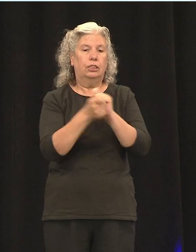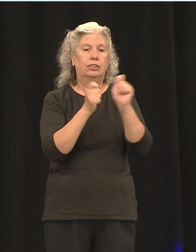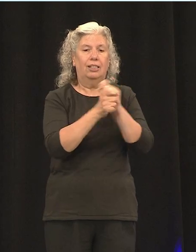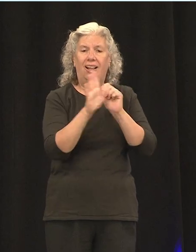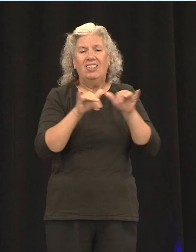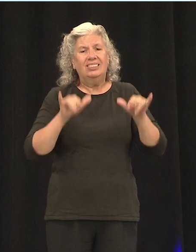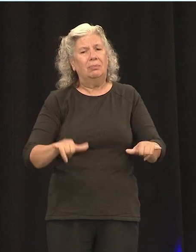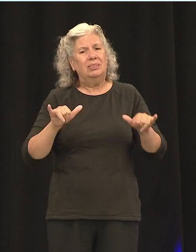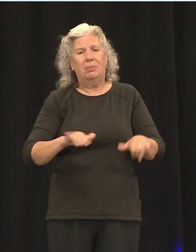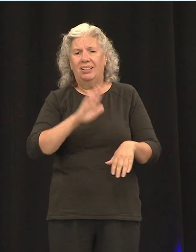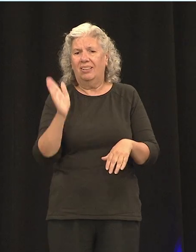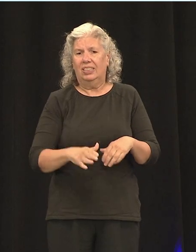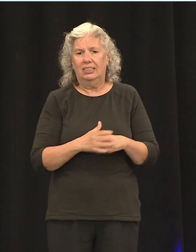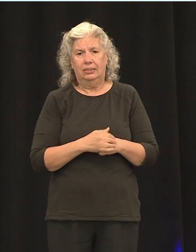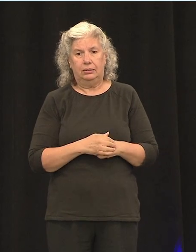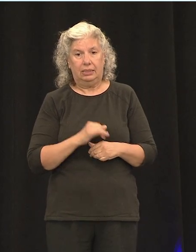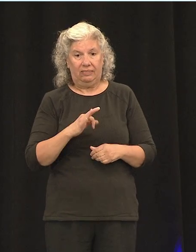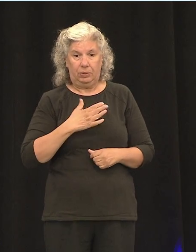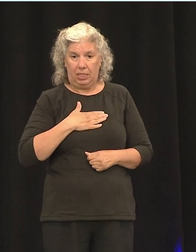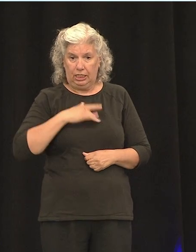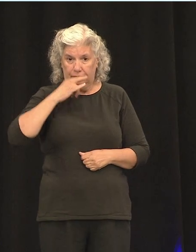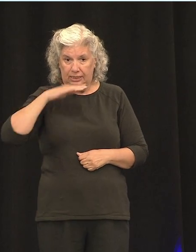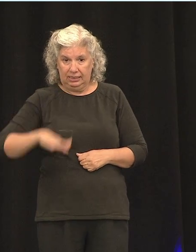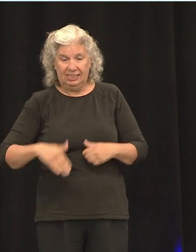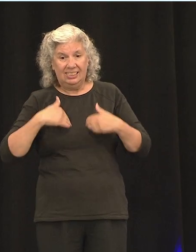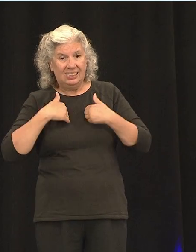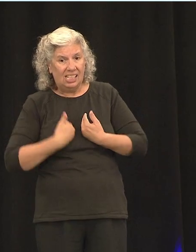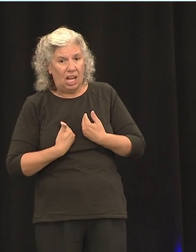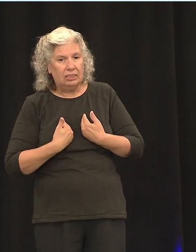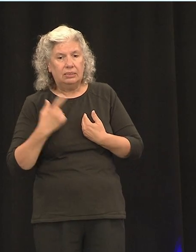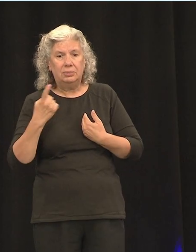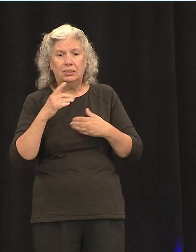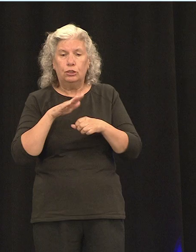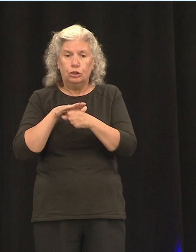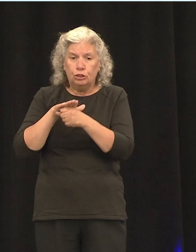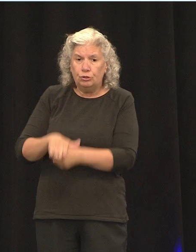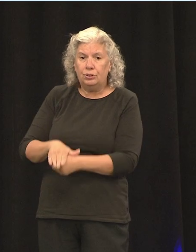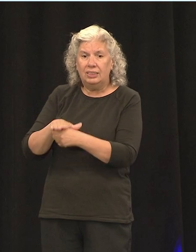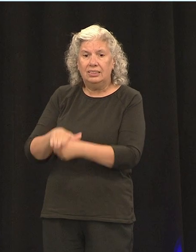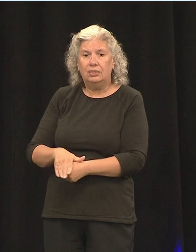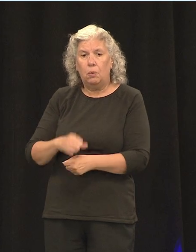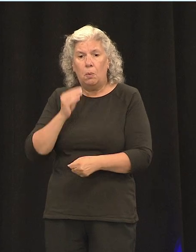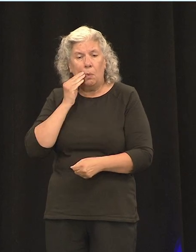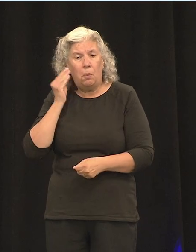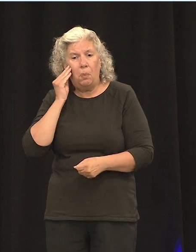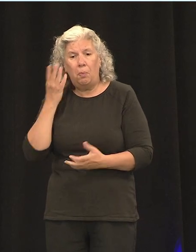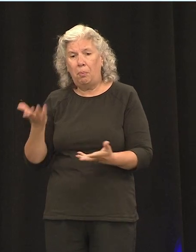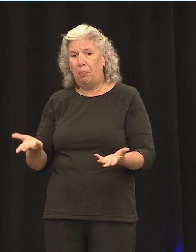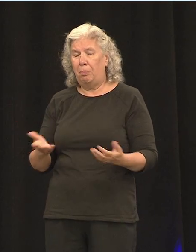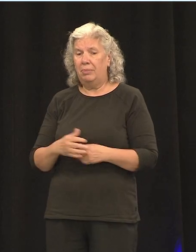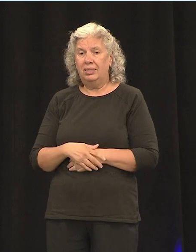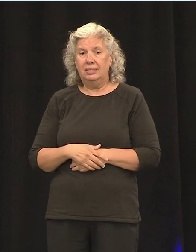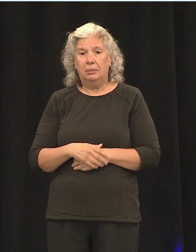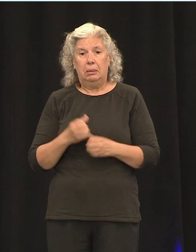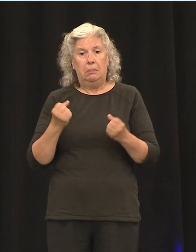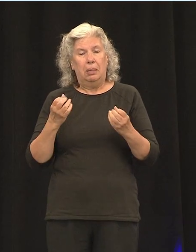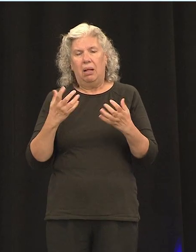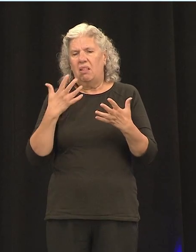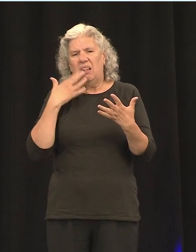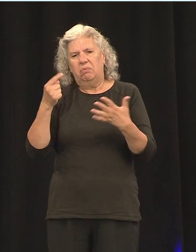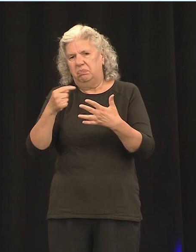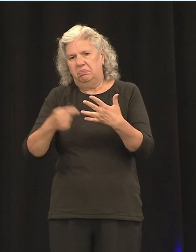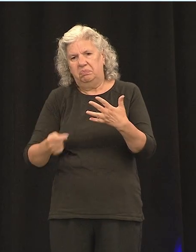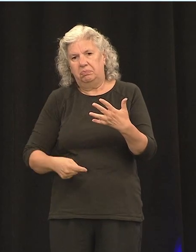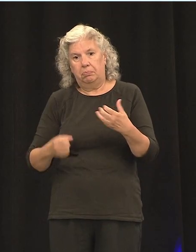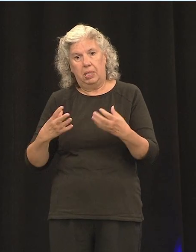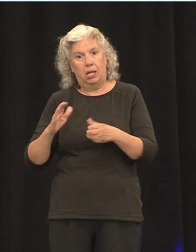tired, they're stressed, something's going on at home, so many other things. With the pandemic, you can see